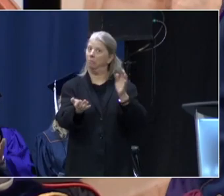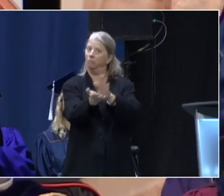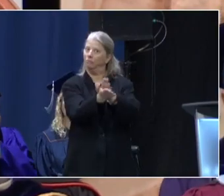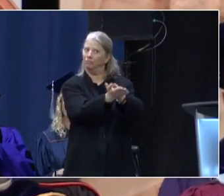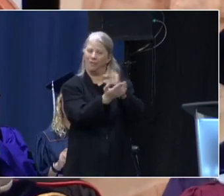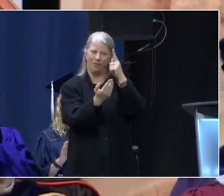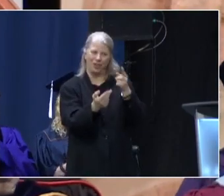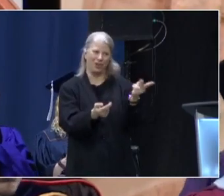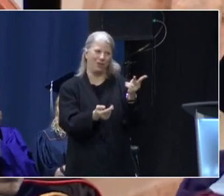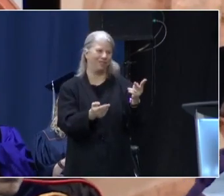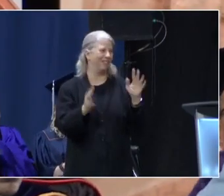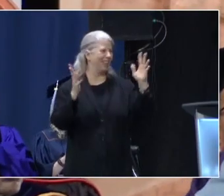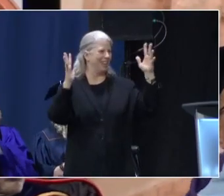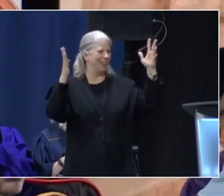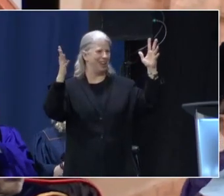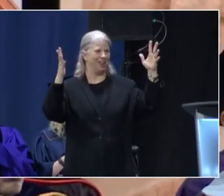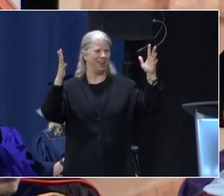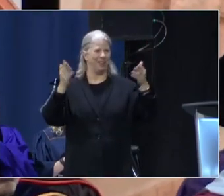recognized?